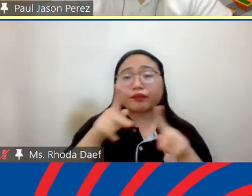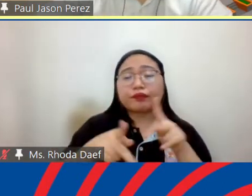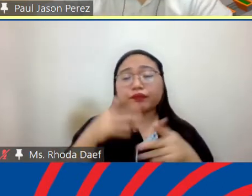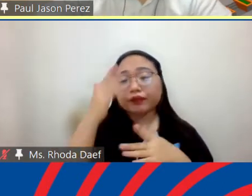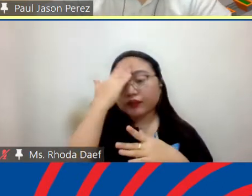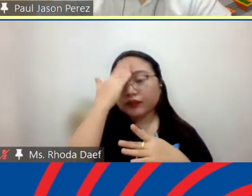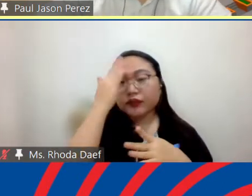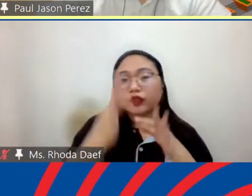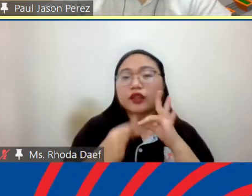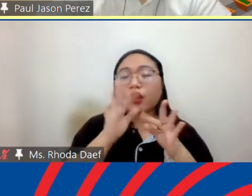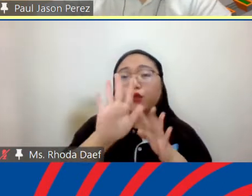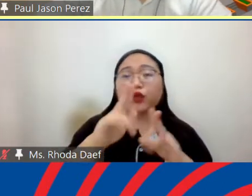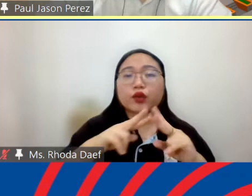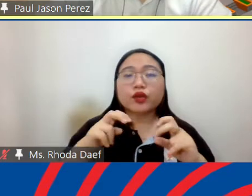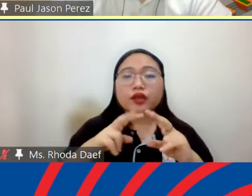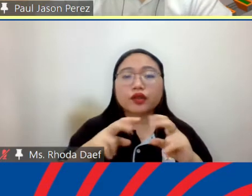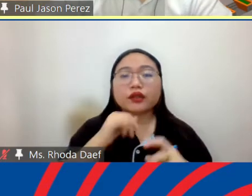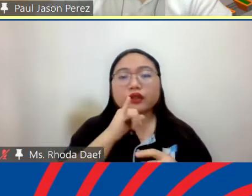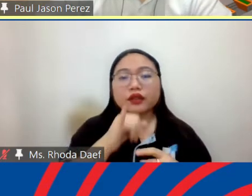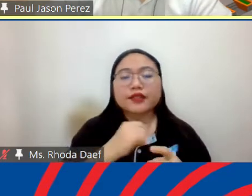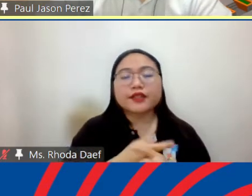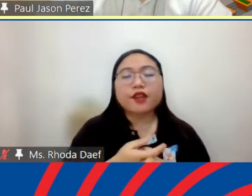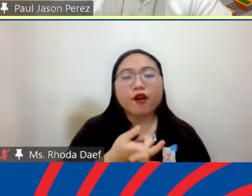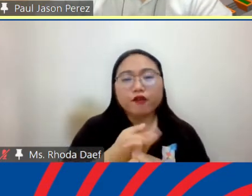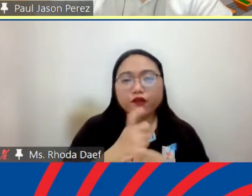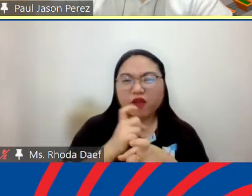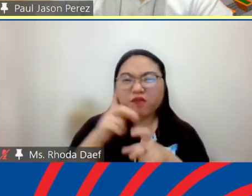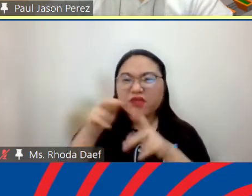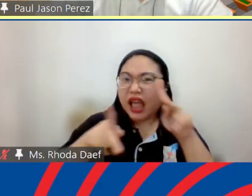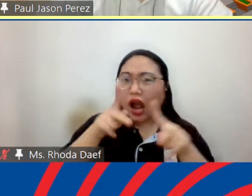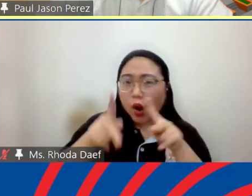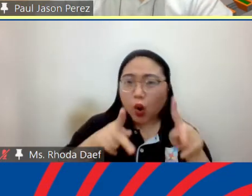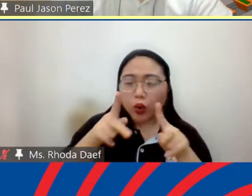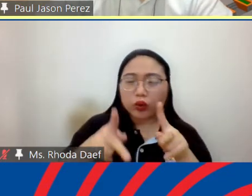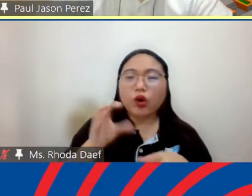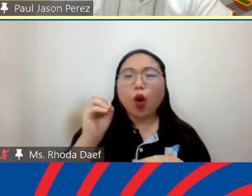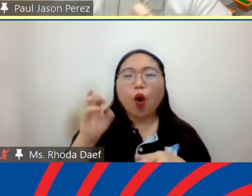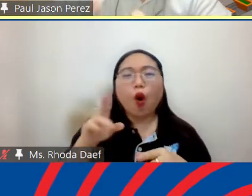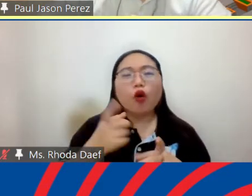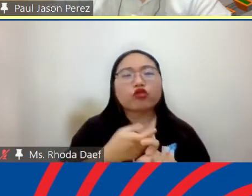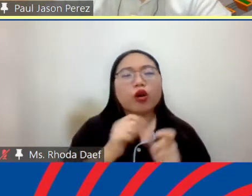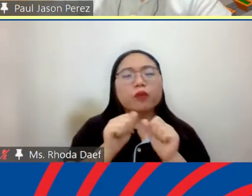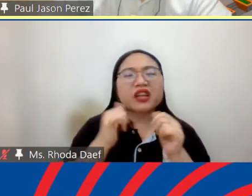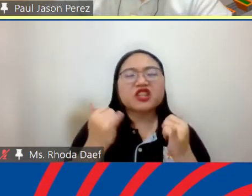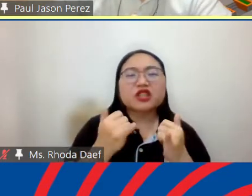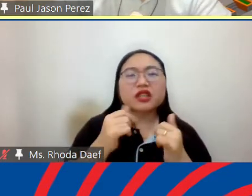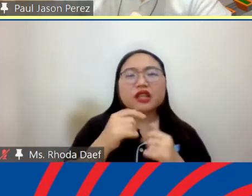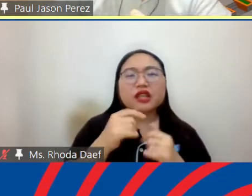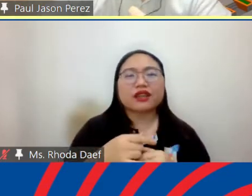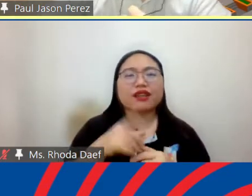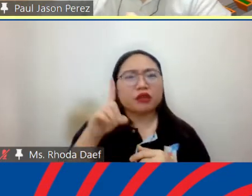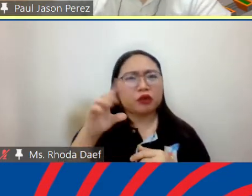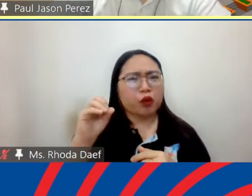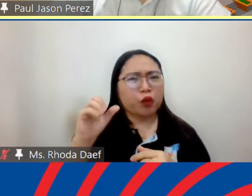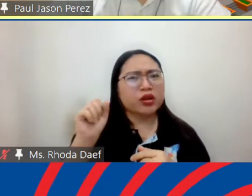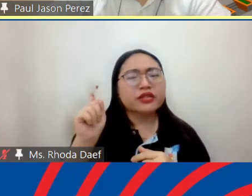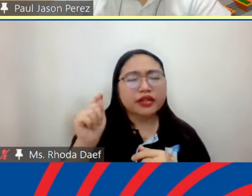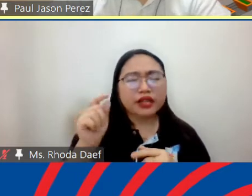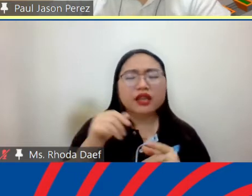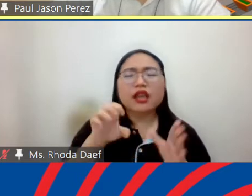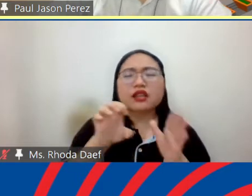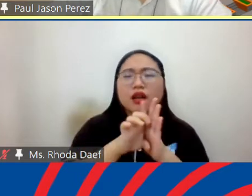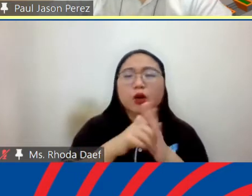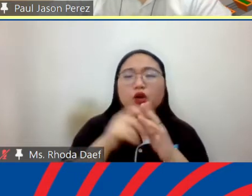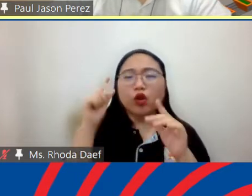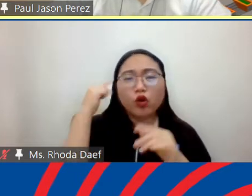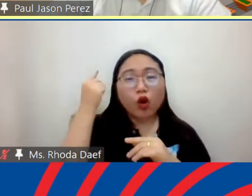by the public, or if your funding agency, for example, is DOST, diba? So it's a government,